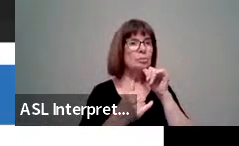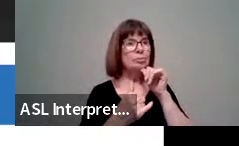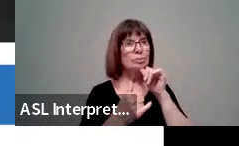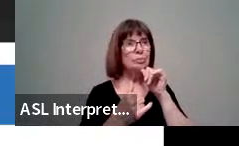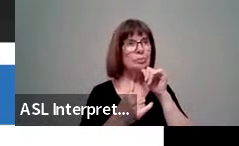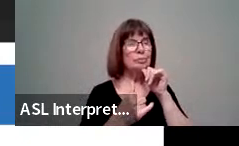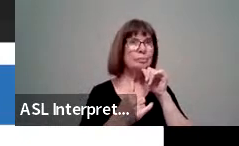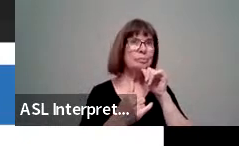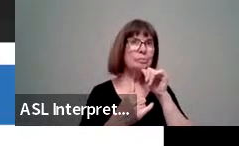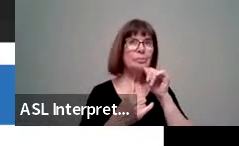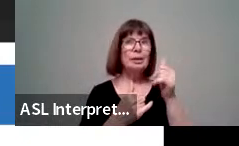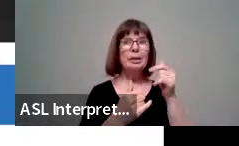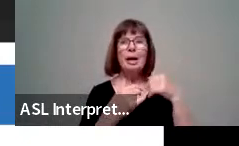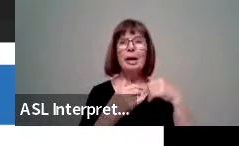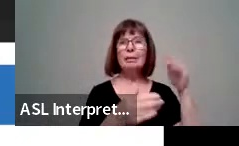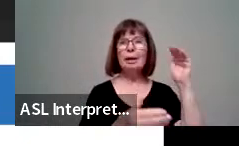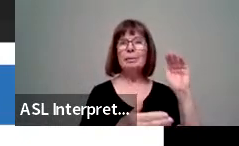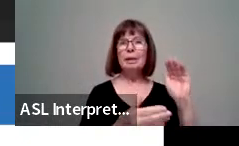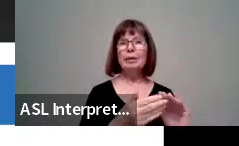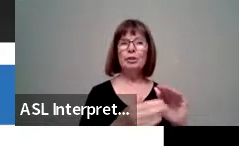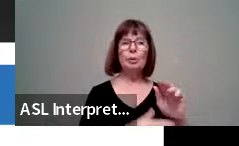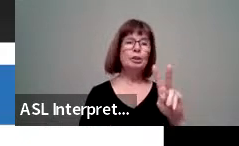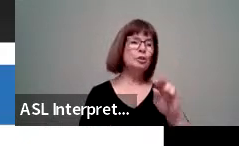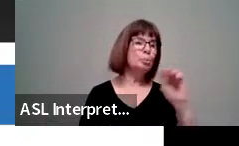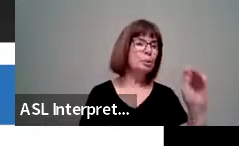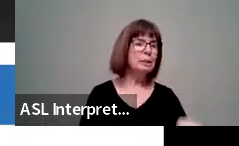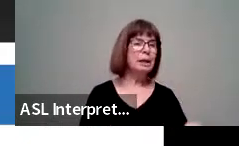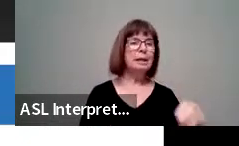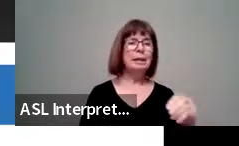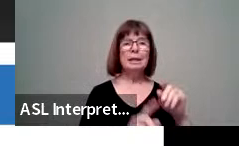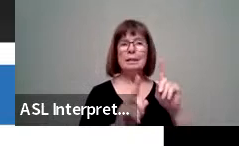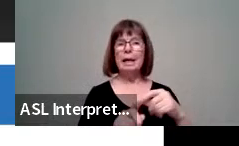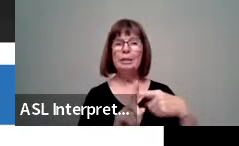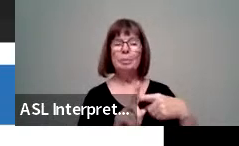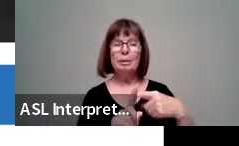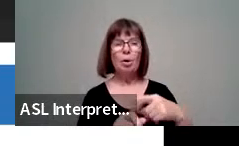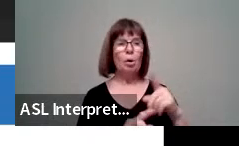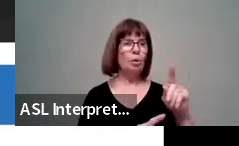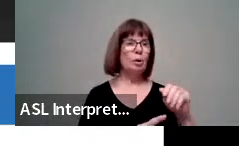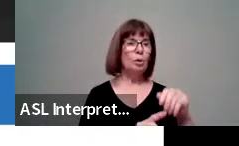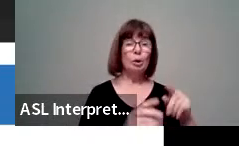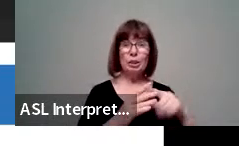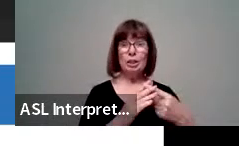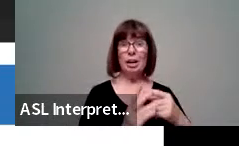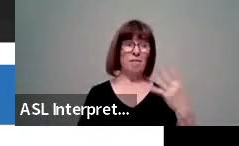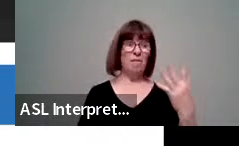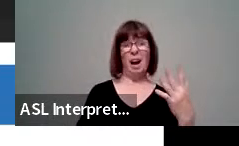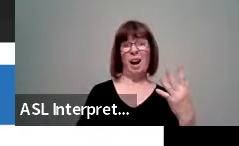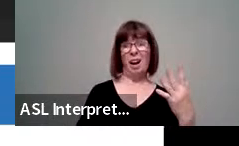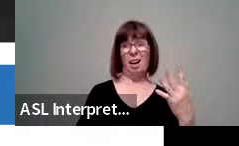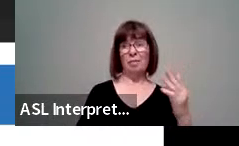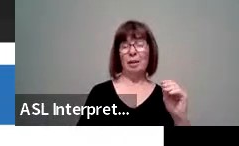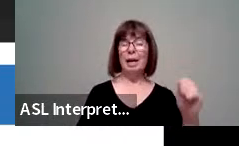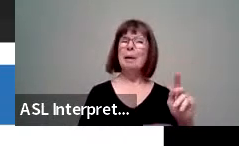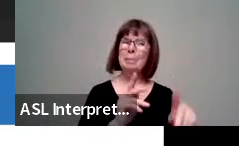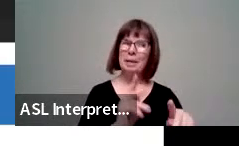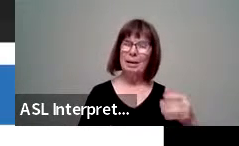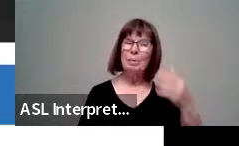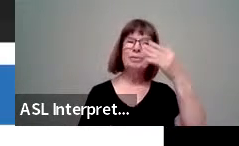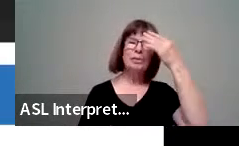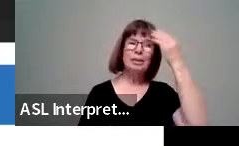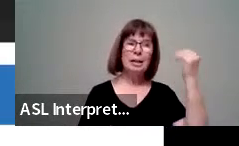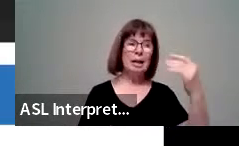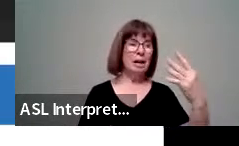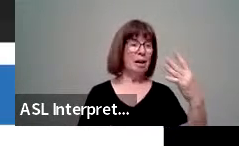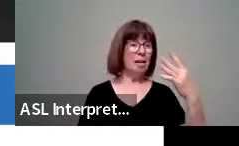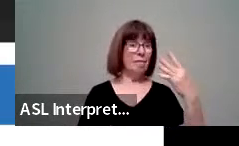usual, 2% test positivity or 1% test positivity. Like we're going to start at 5. And I think people forget 5